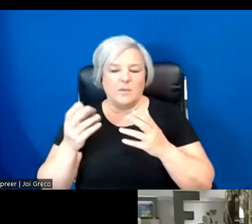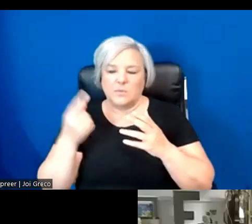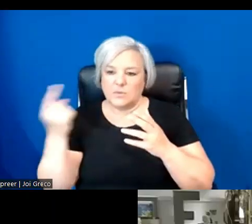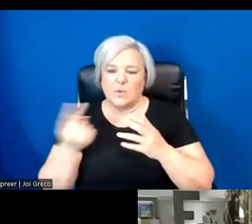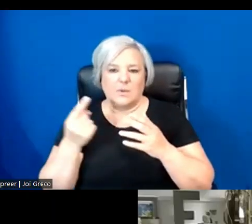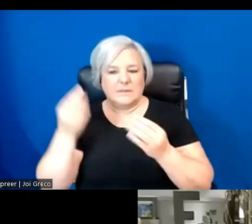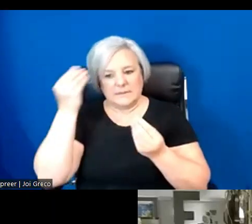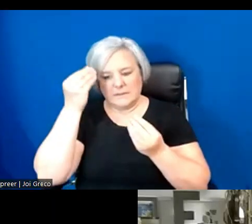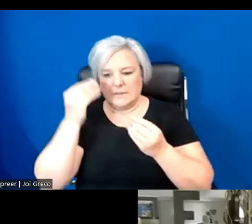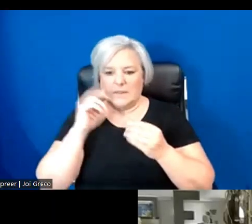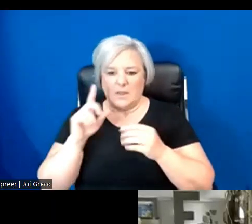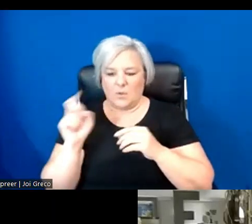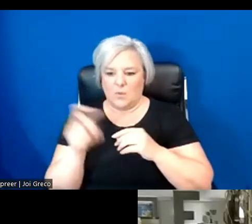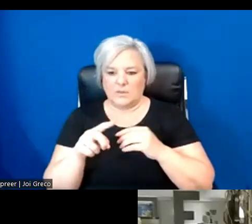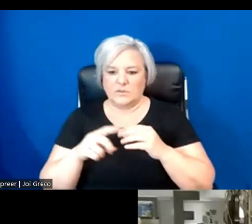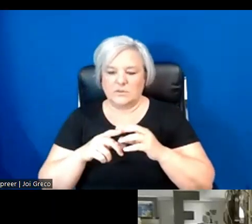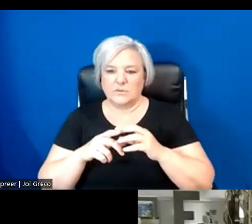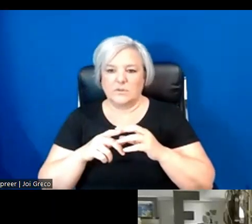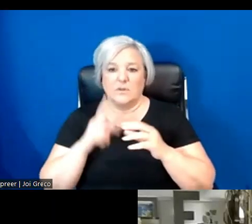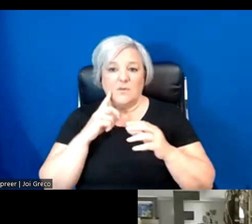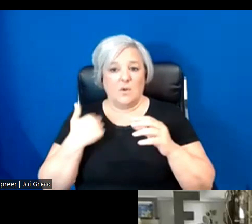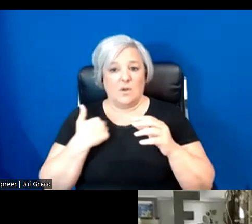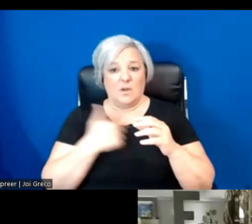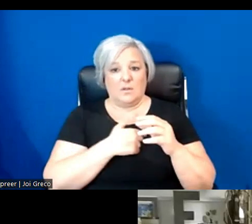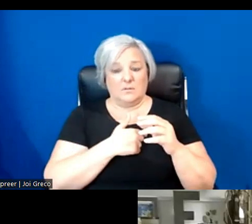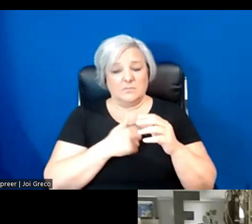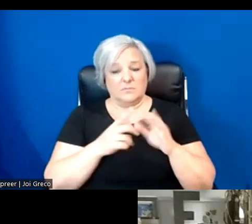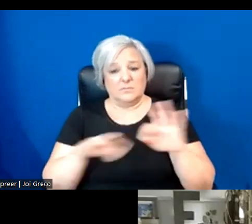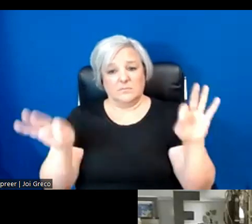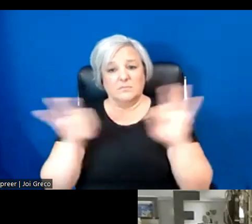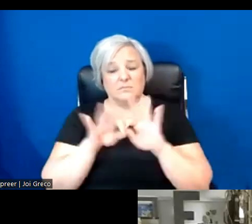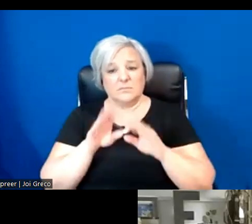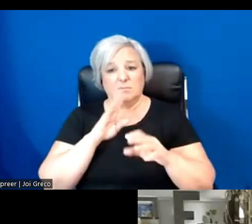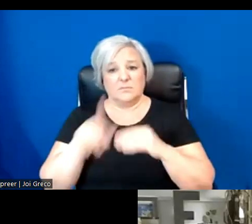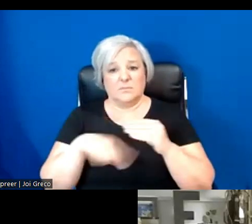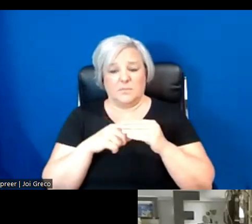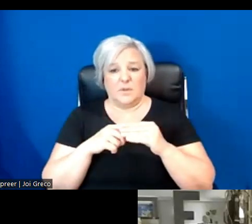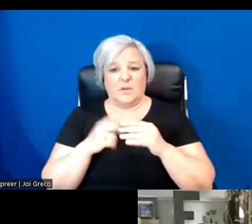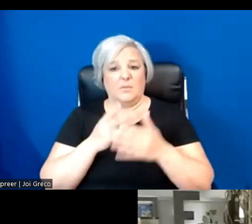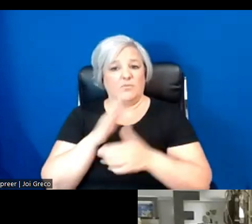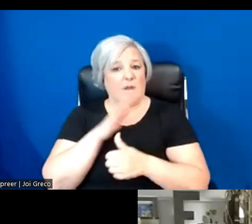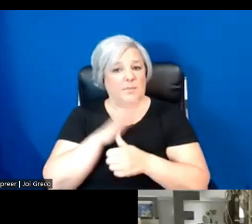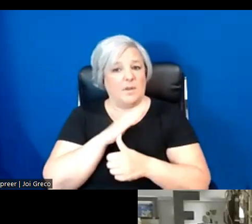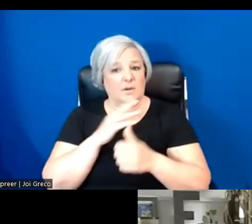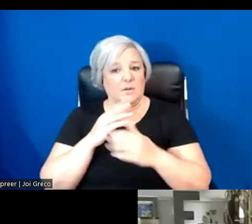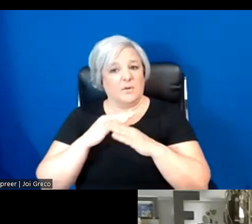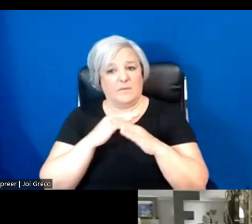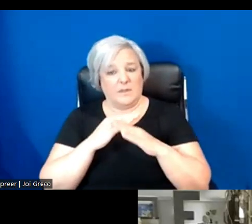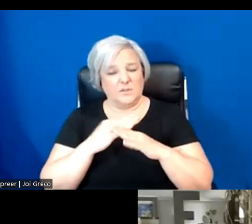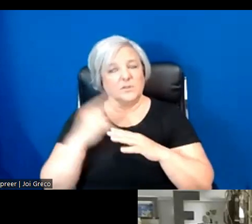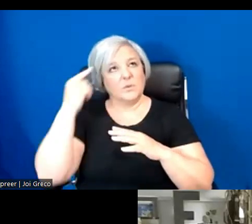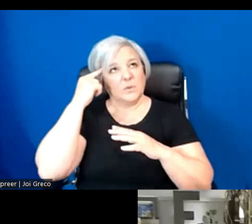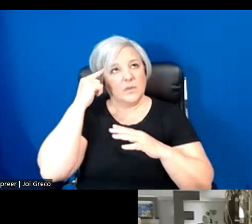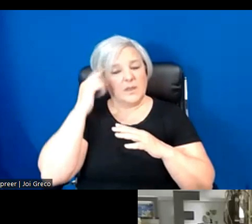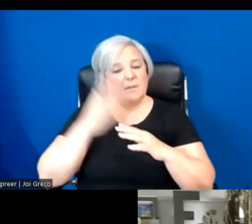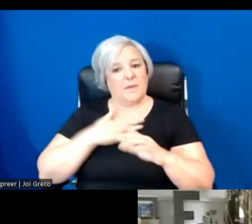my mind. For us, I think it's important to talk about primary prevention first so that you have that mindset of where I